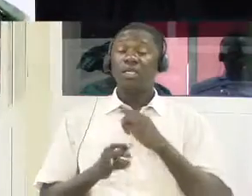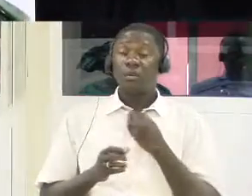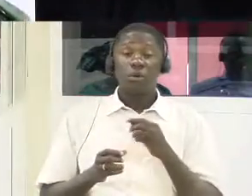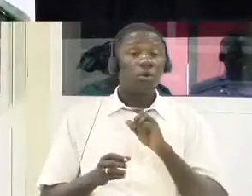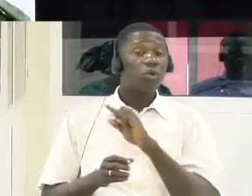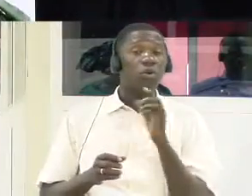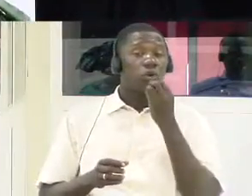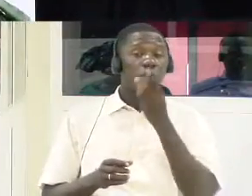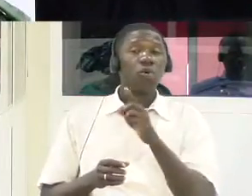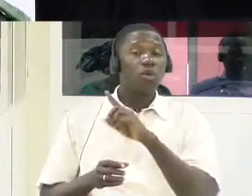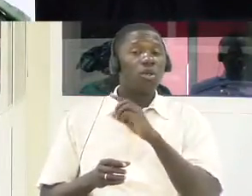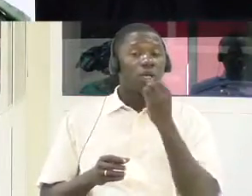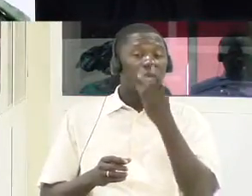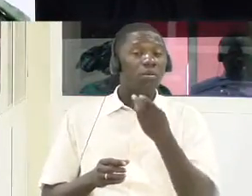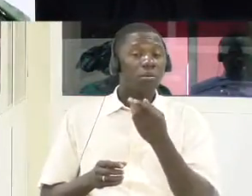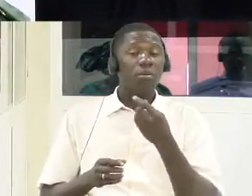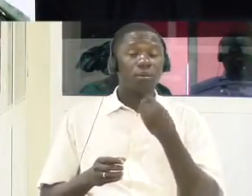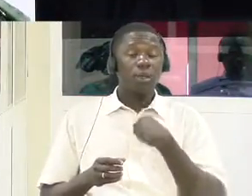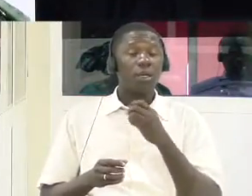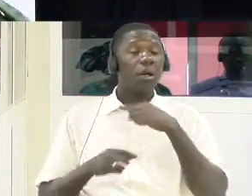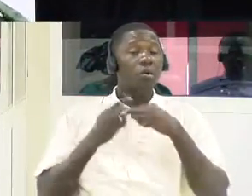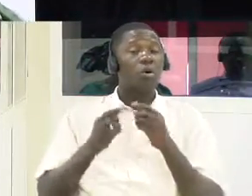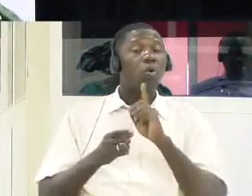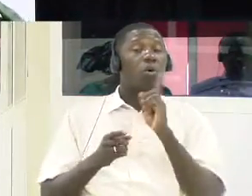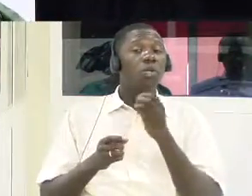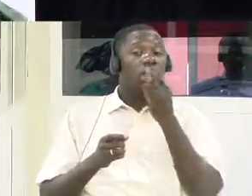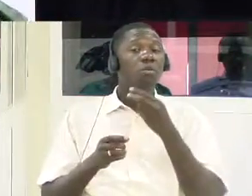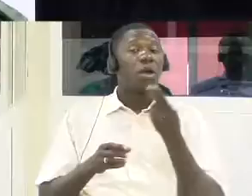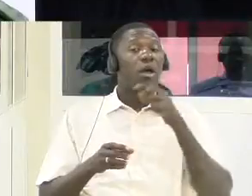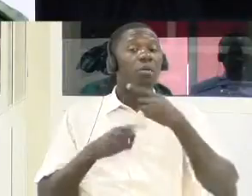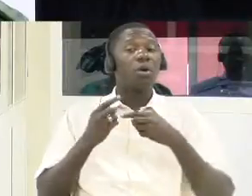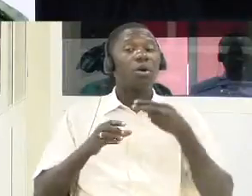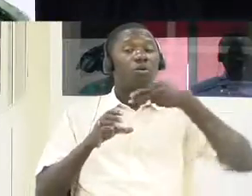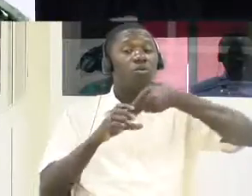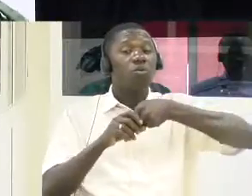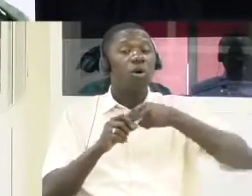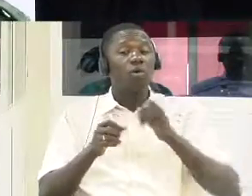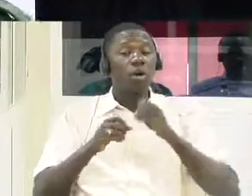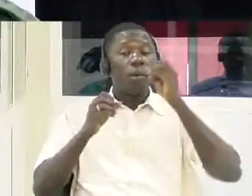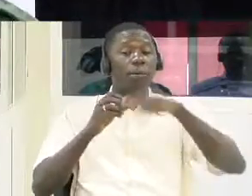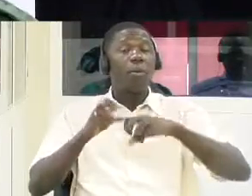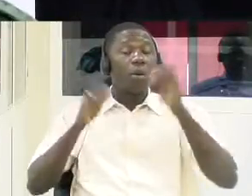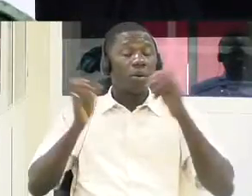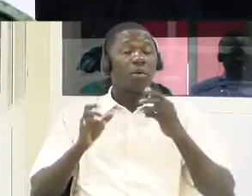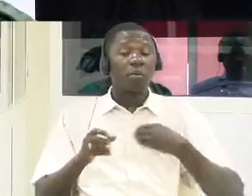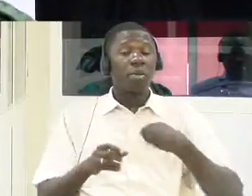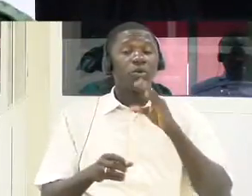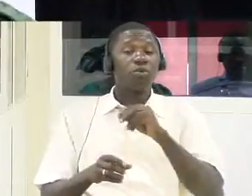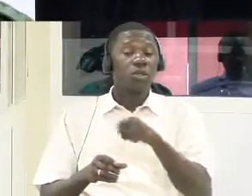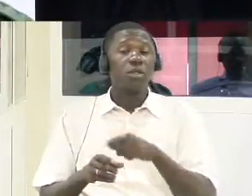So in my mind, I was calculating that because perhaps he didn't hear from me, that is why he came for a visit.